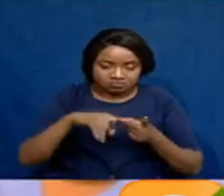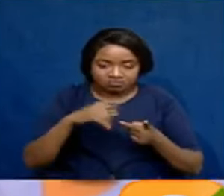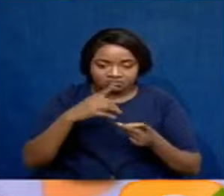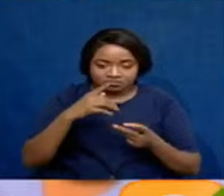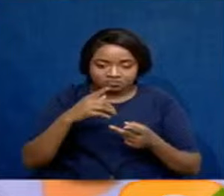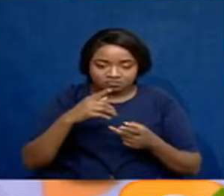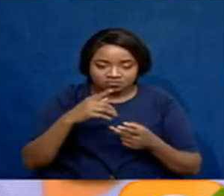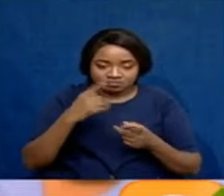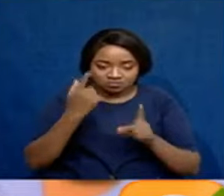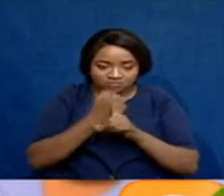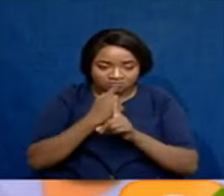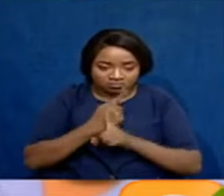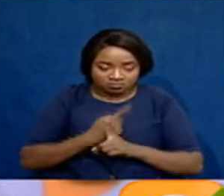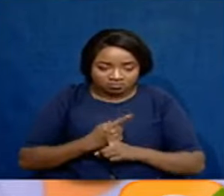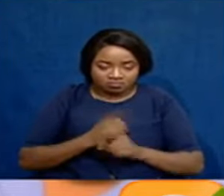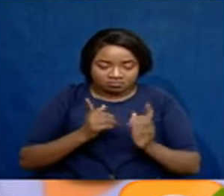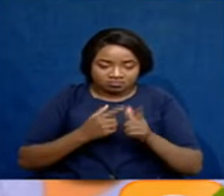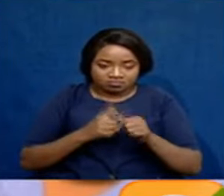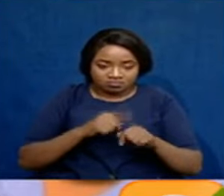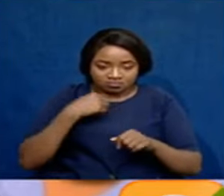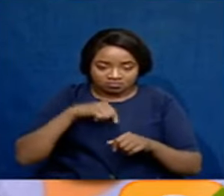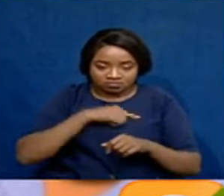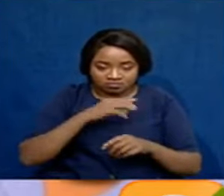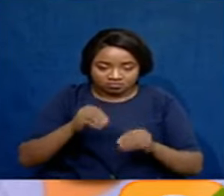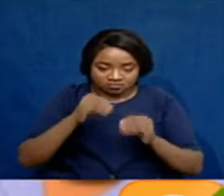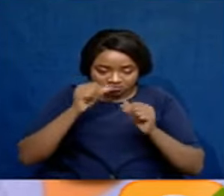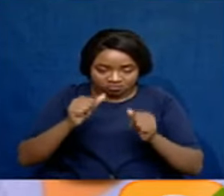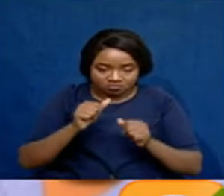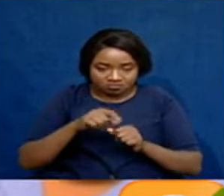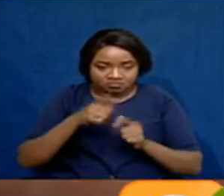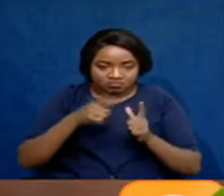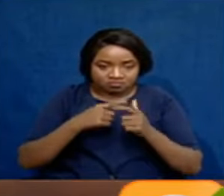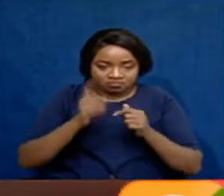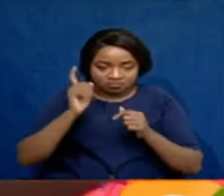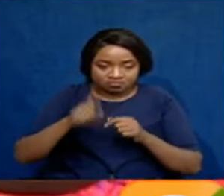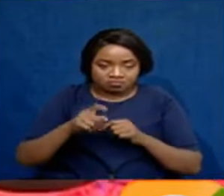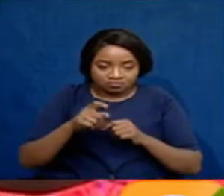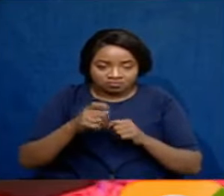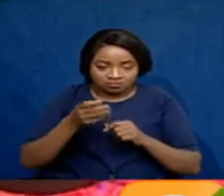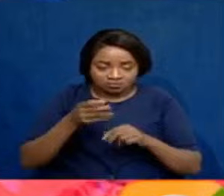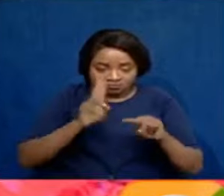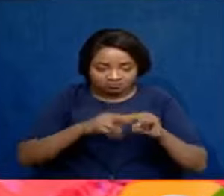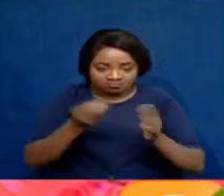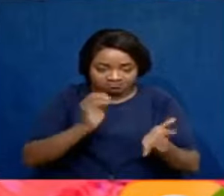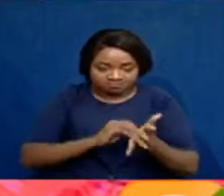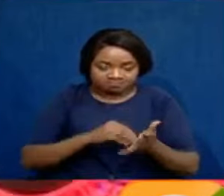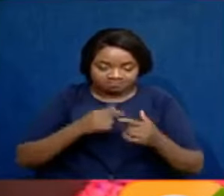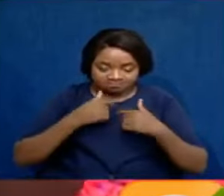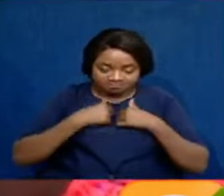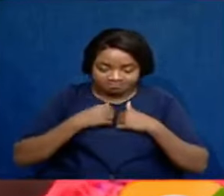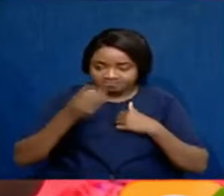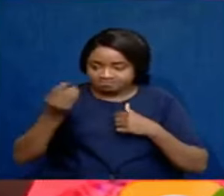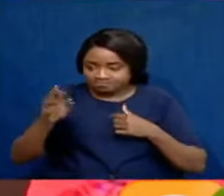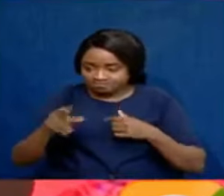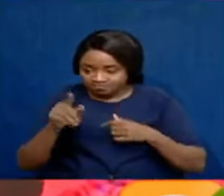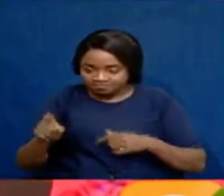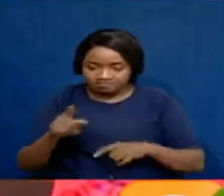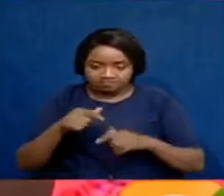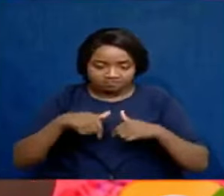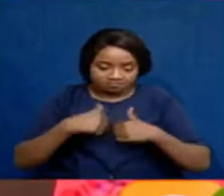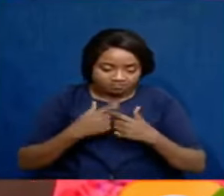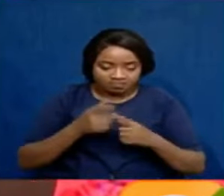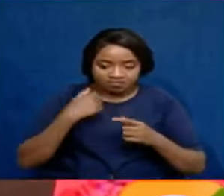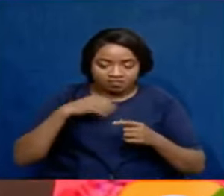the time you are making a diagnosis, now we have to now again sit Dr. Ochieng, myself, another doctor to say, what is the